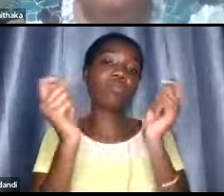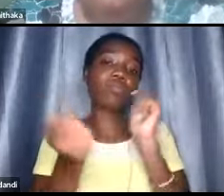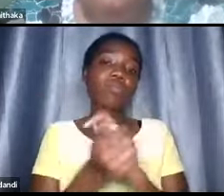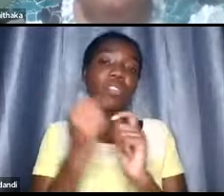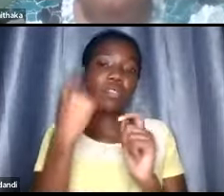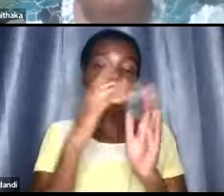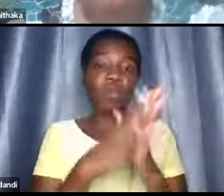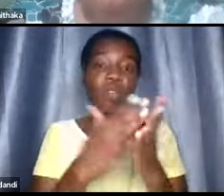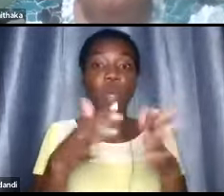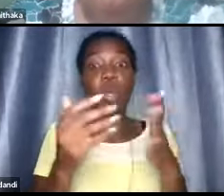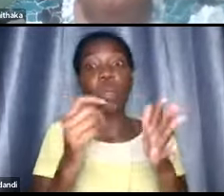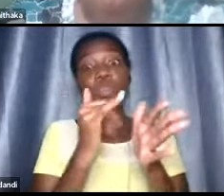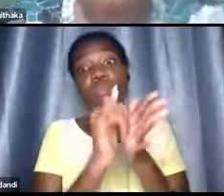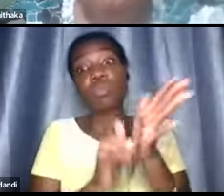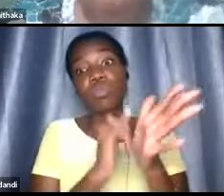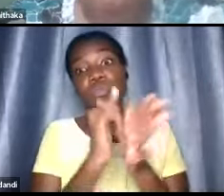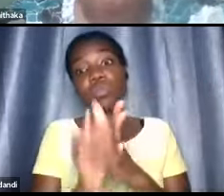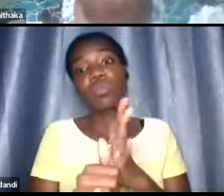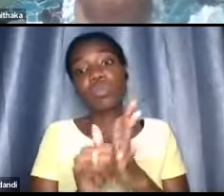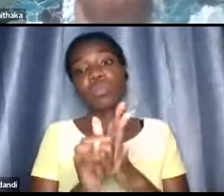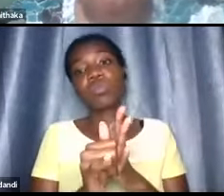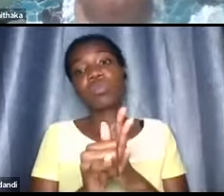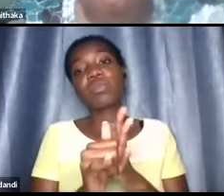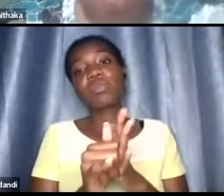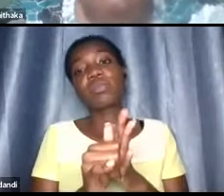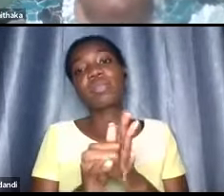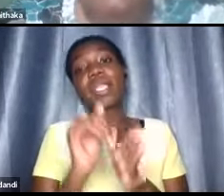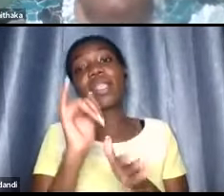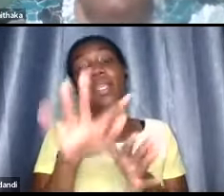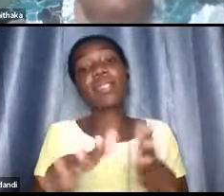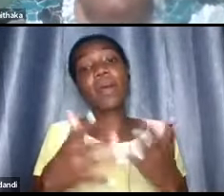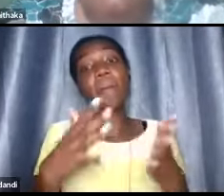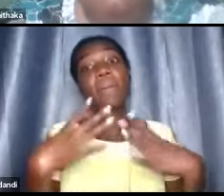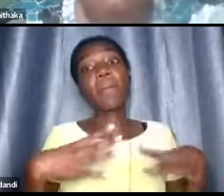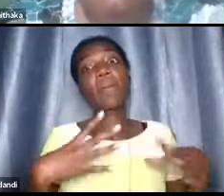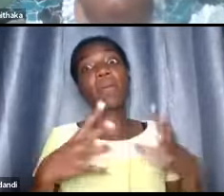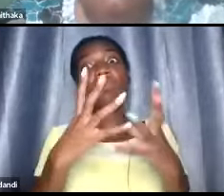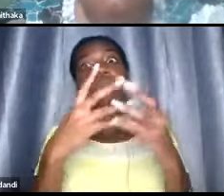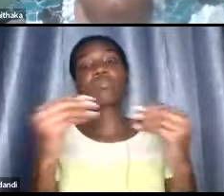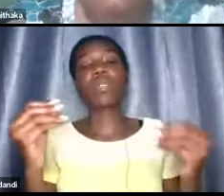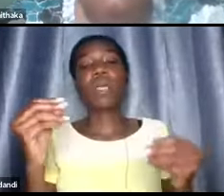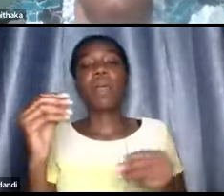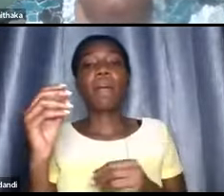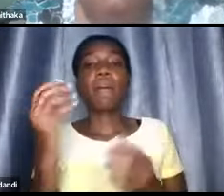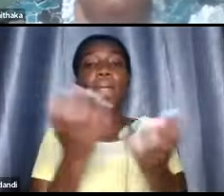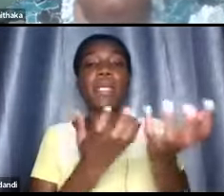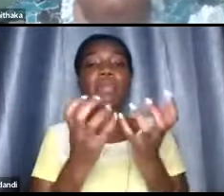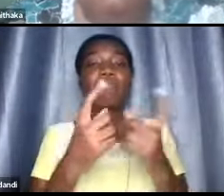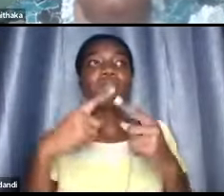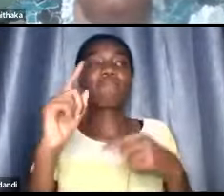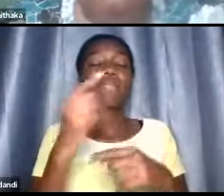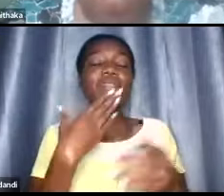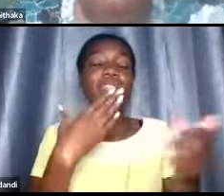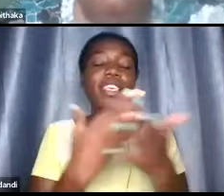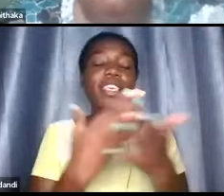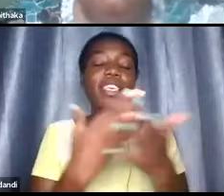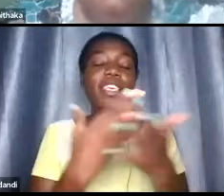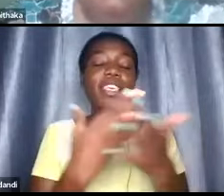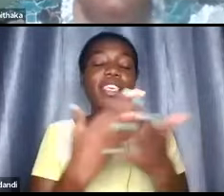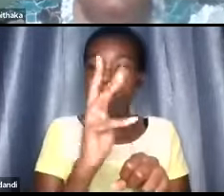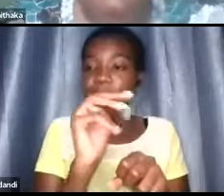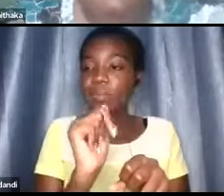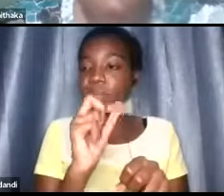YouTube entirely and just, this is how people lose business, right? All right, so thank you very much, Margaret. You are